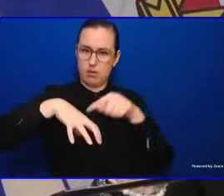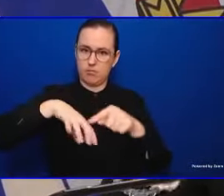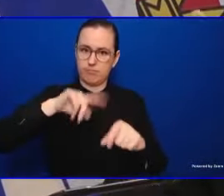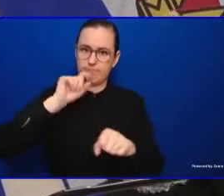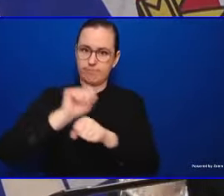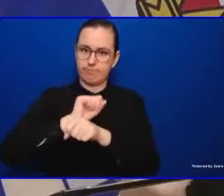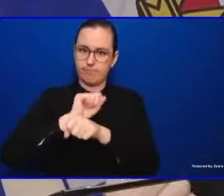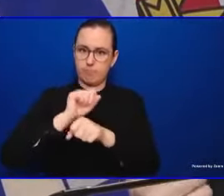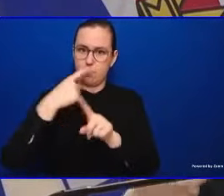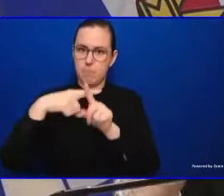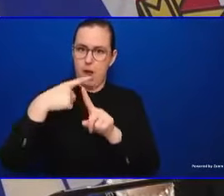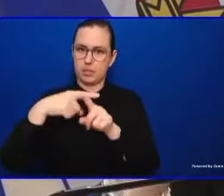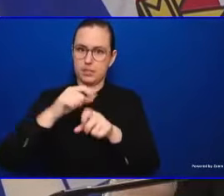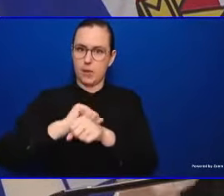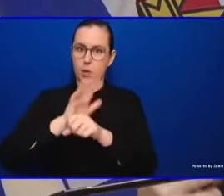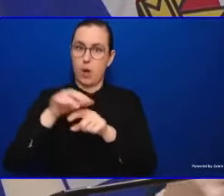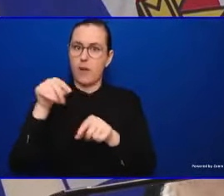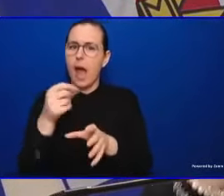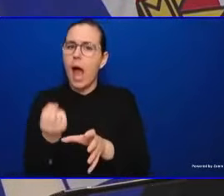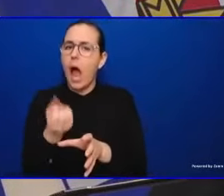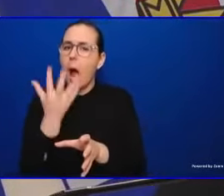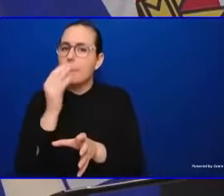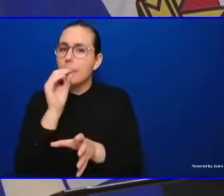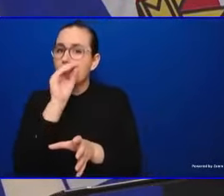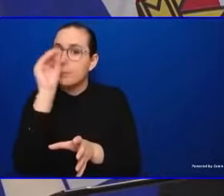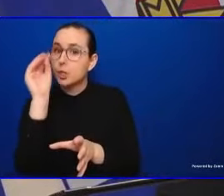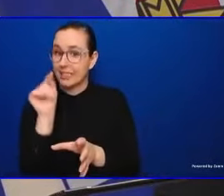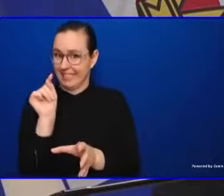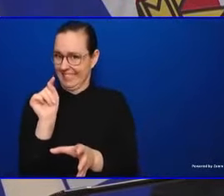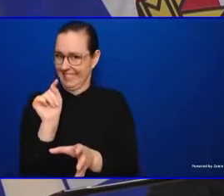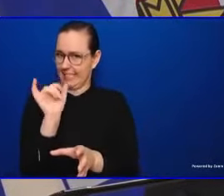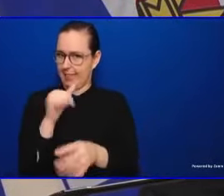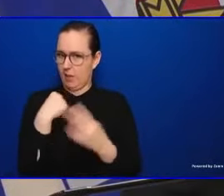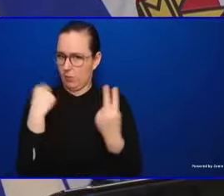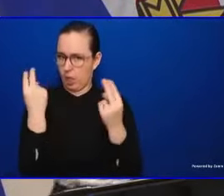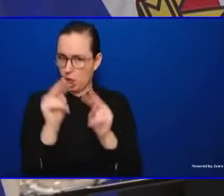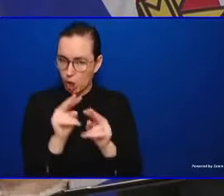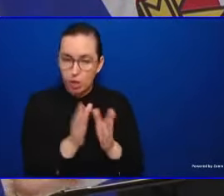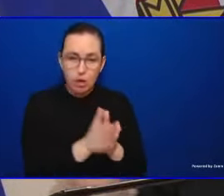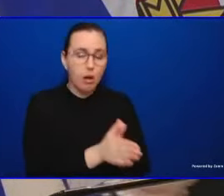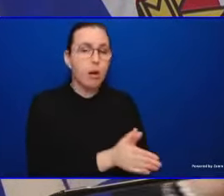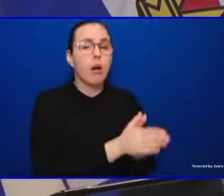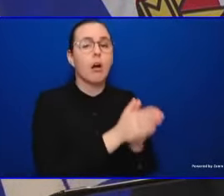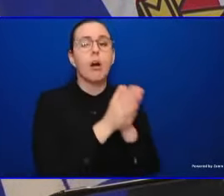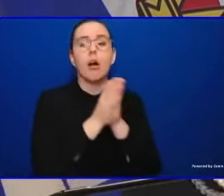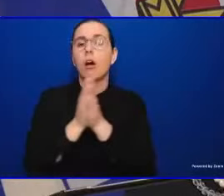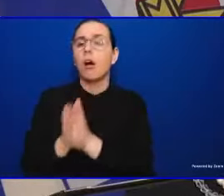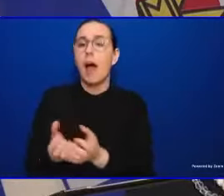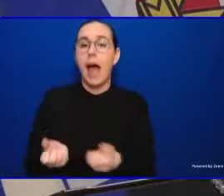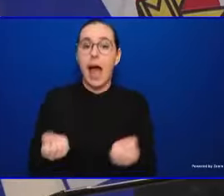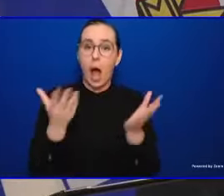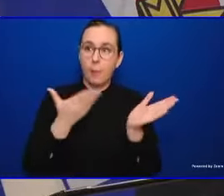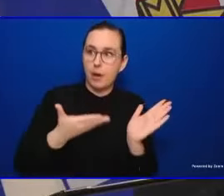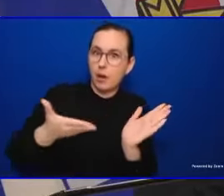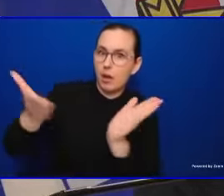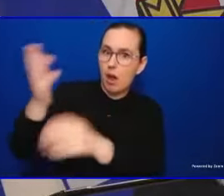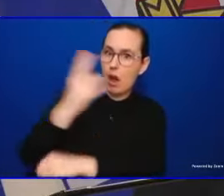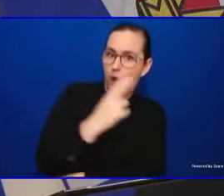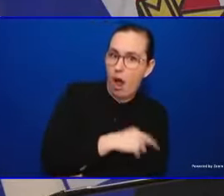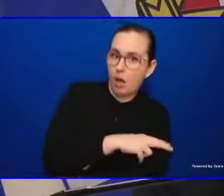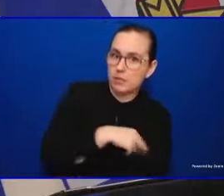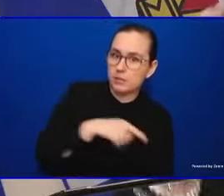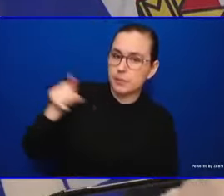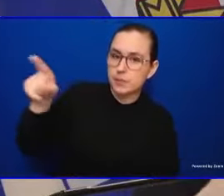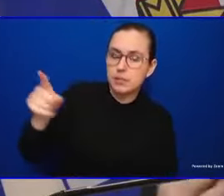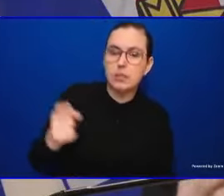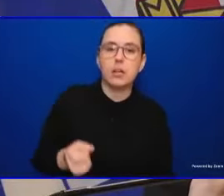look at, whether it's hospitalizations, ICU, the percent of testing, the rate of testing, sorry, in different age